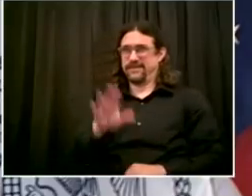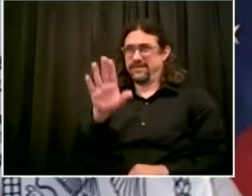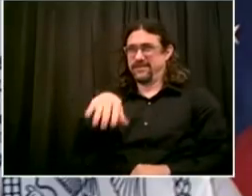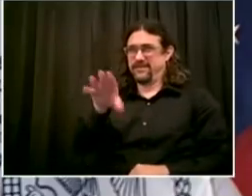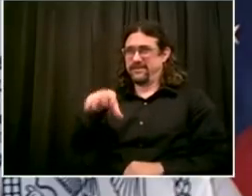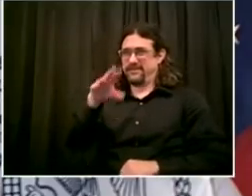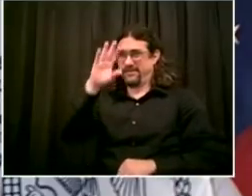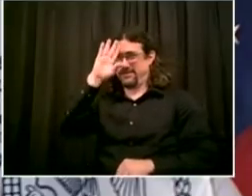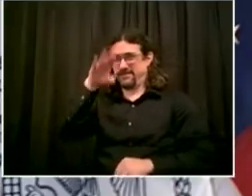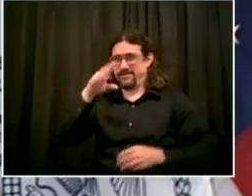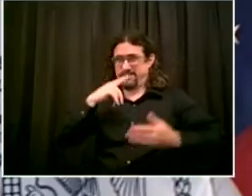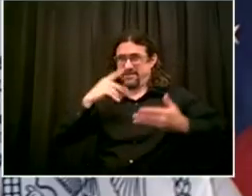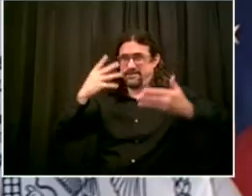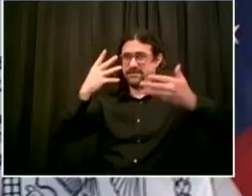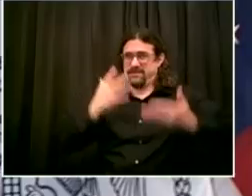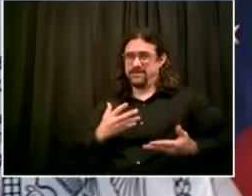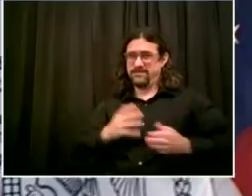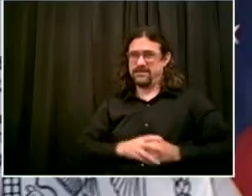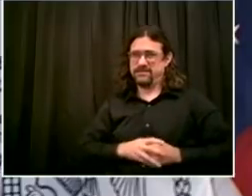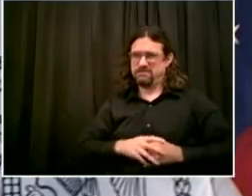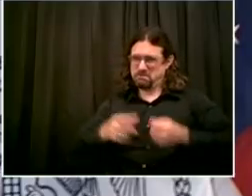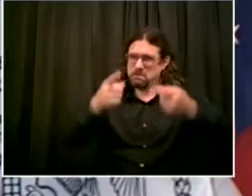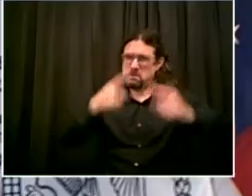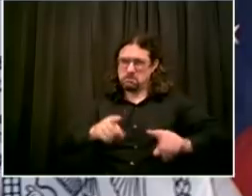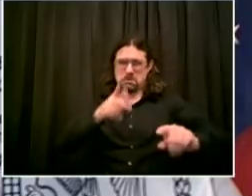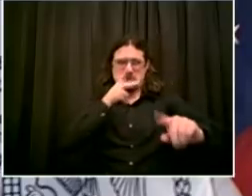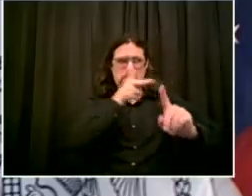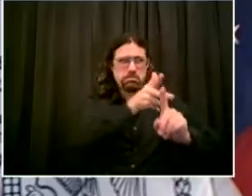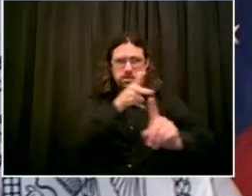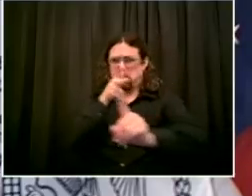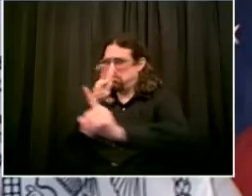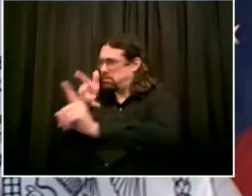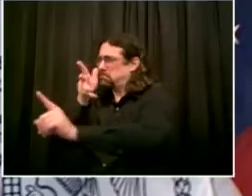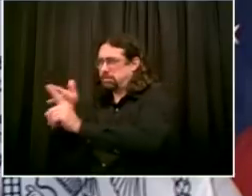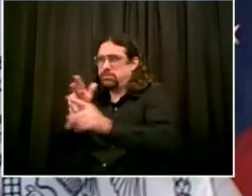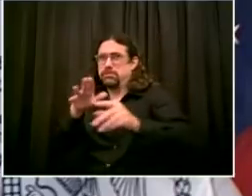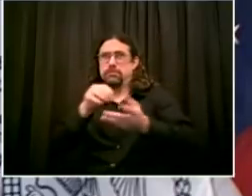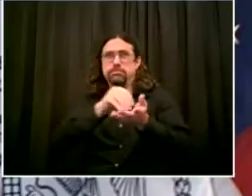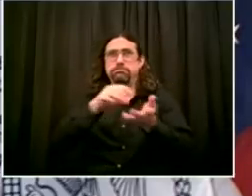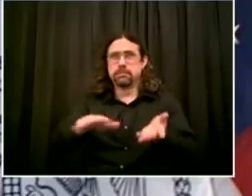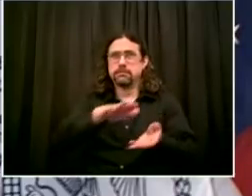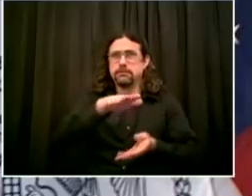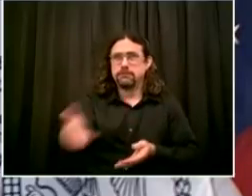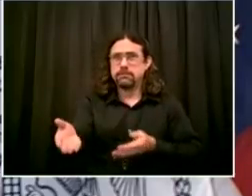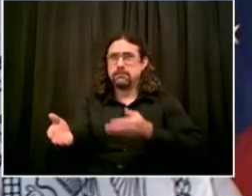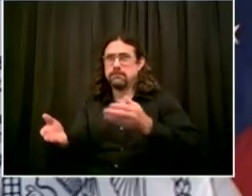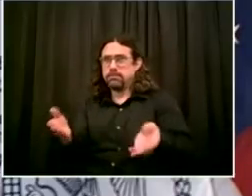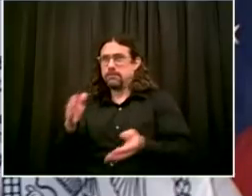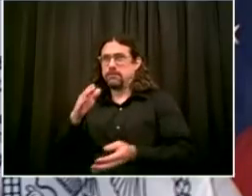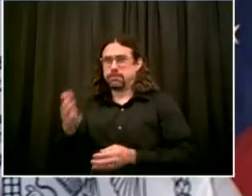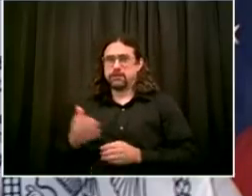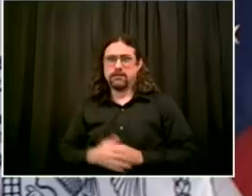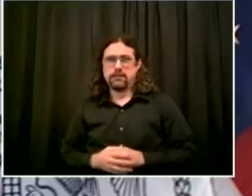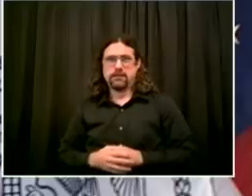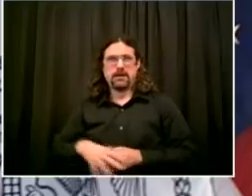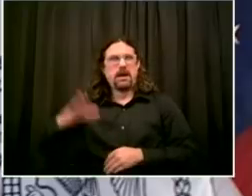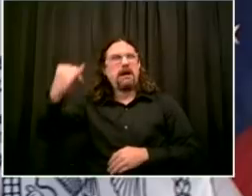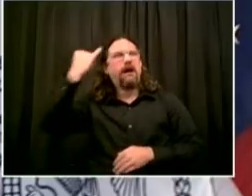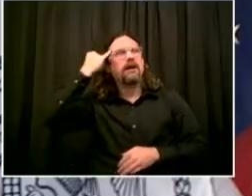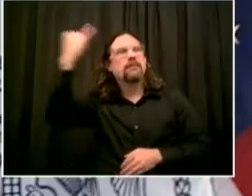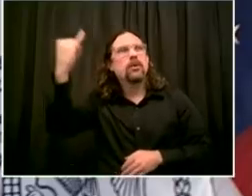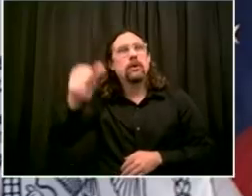we have to provide social distancing. This is something that will go on for a matter of months, but only for a matter of